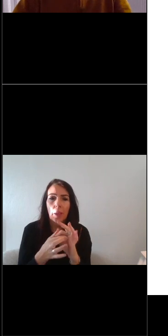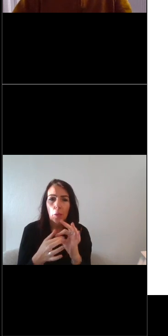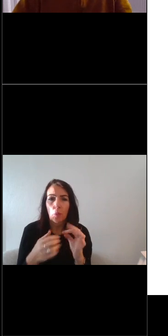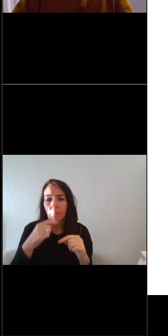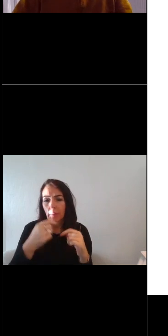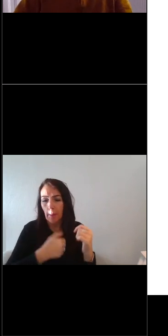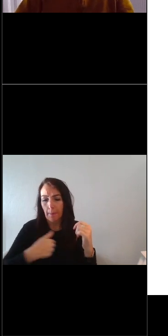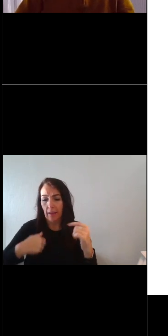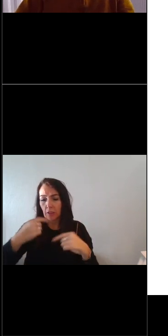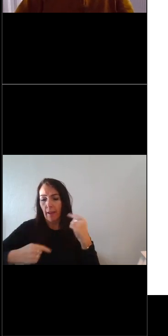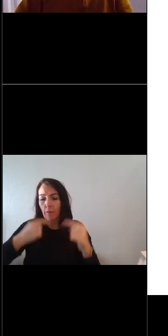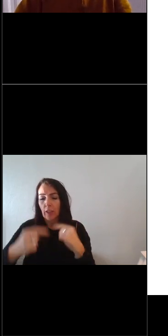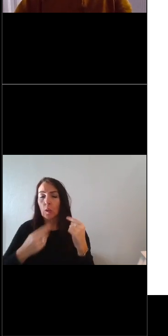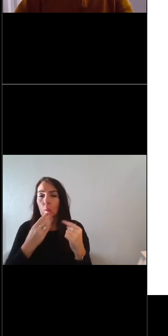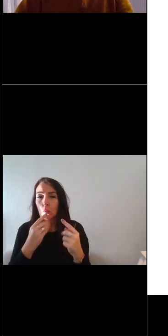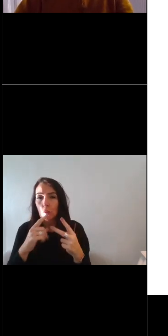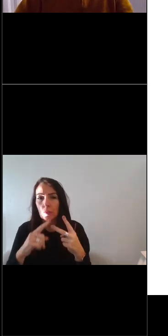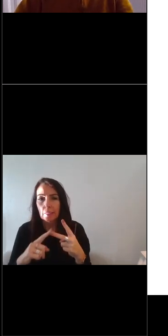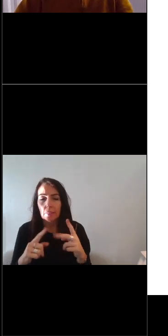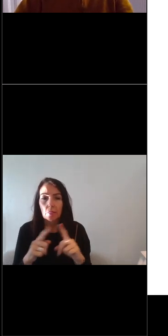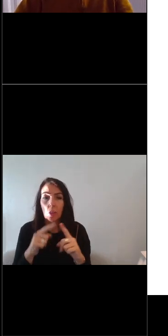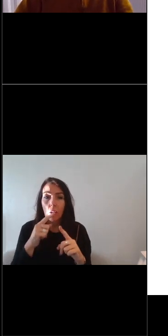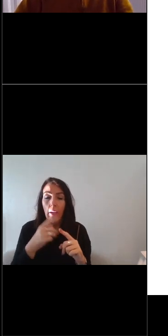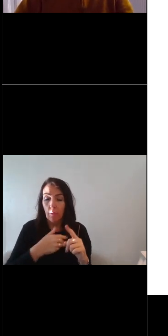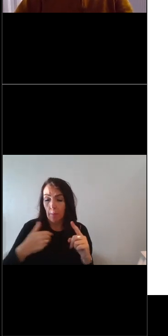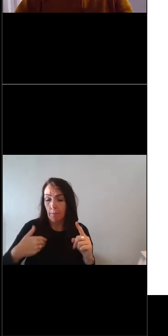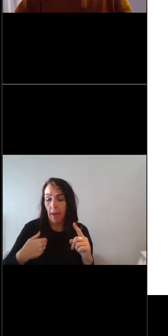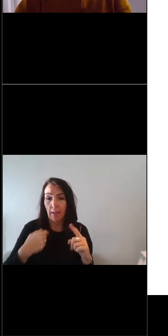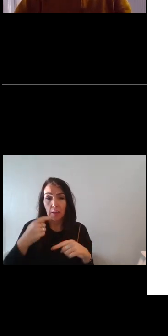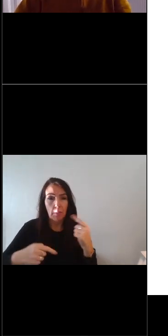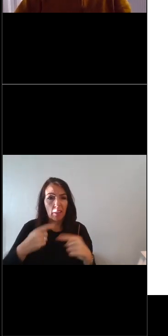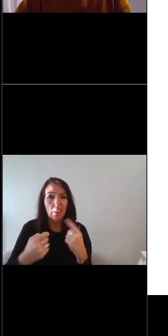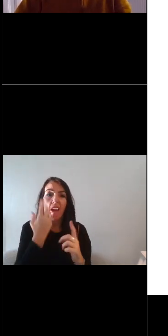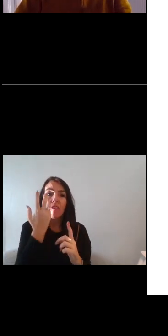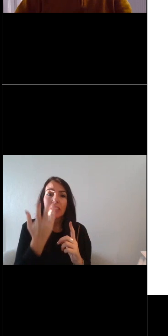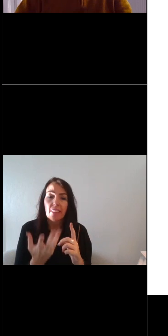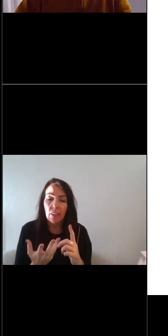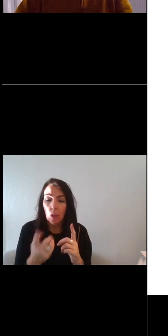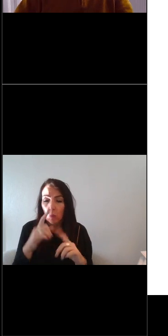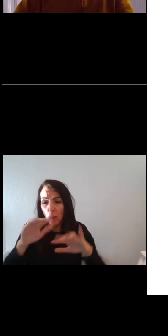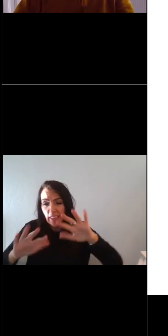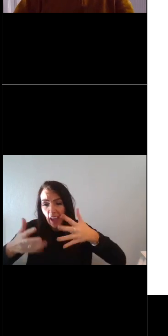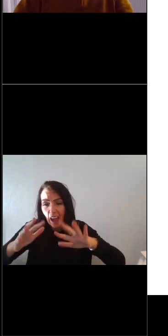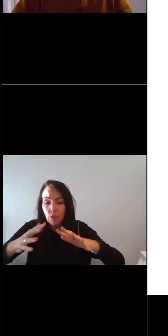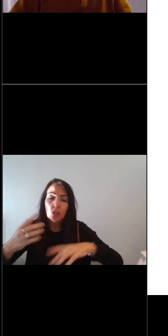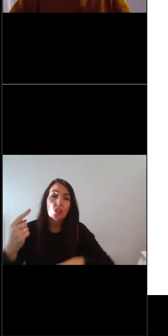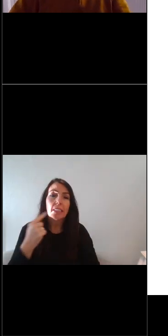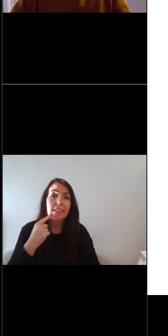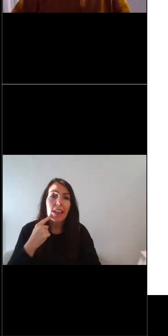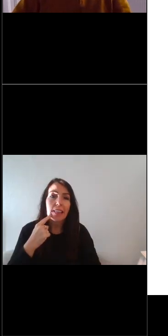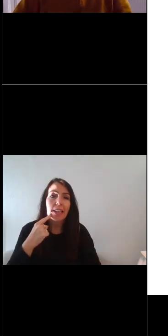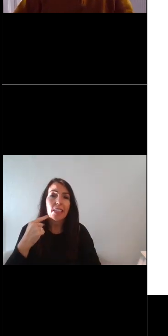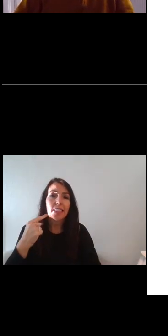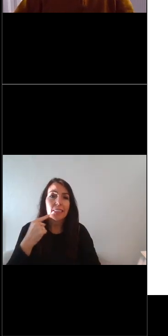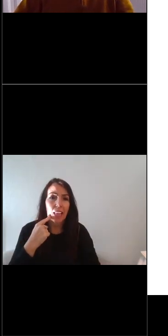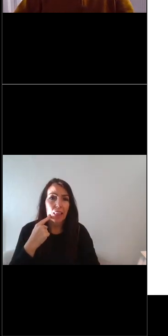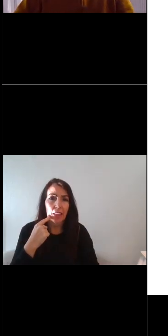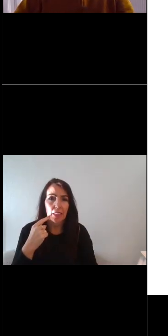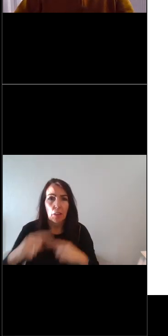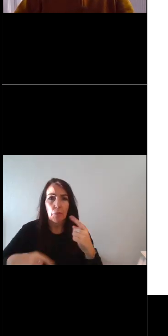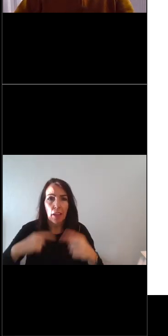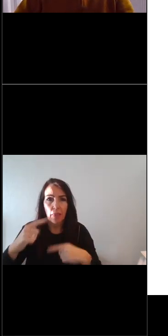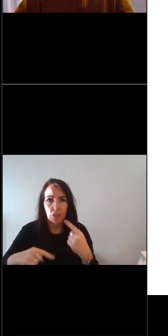year and particularly miles per day. It's good to know what the average daily mileage is and